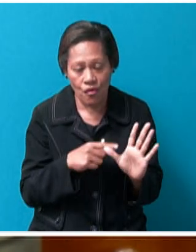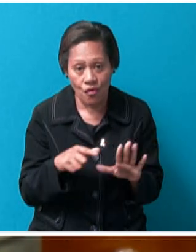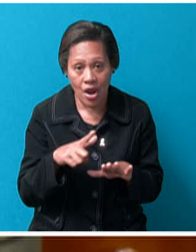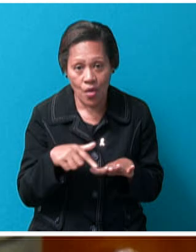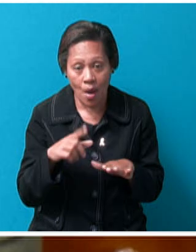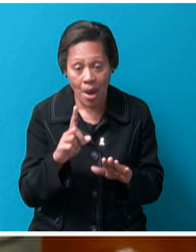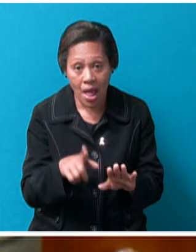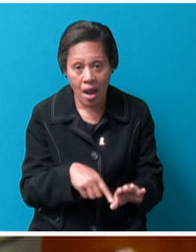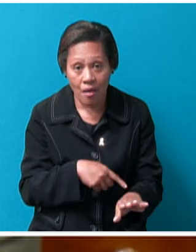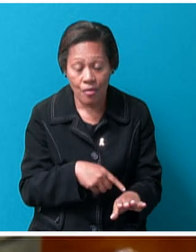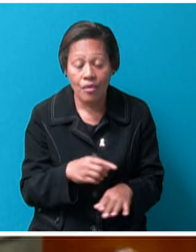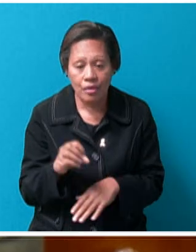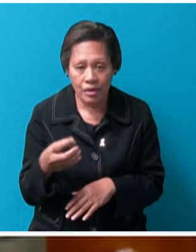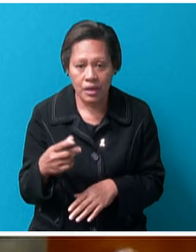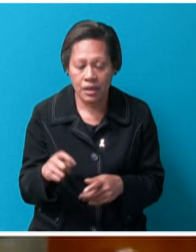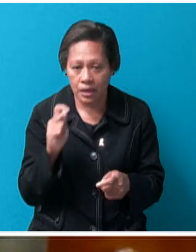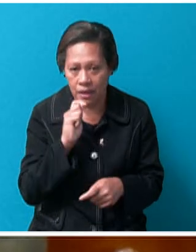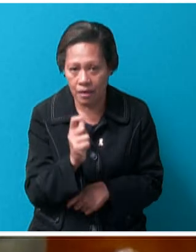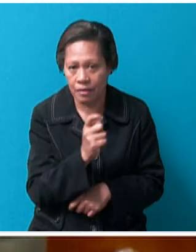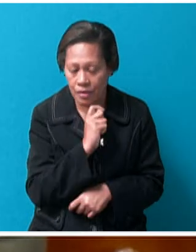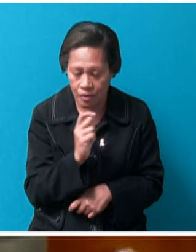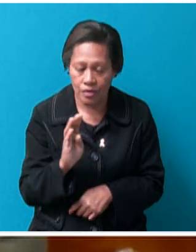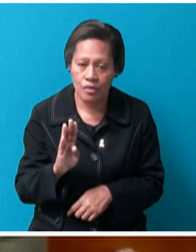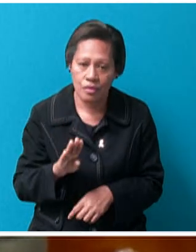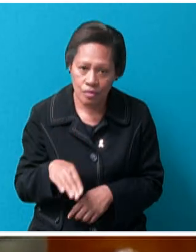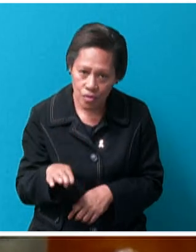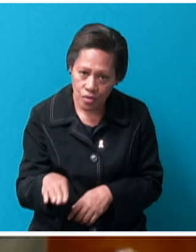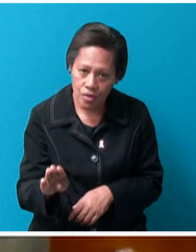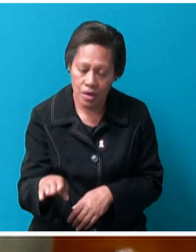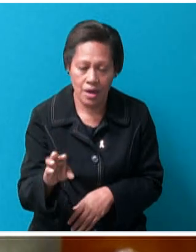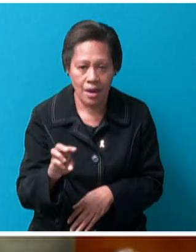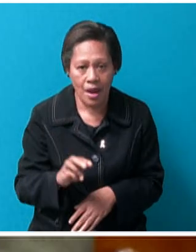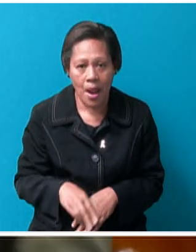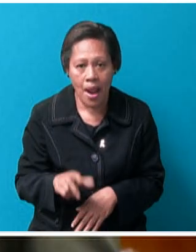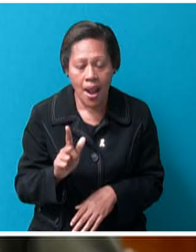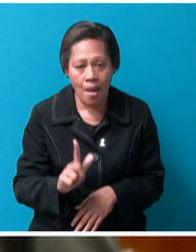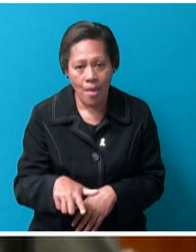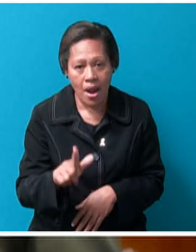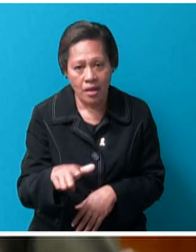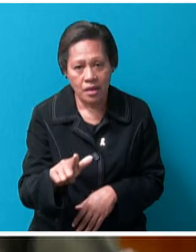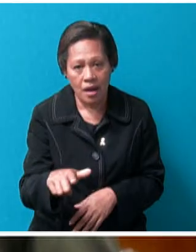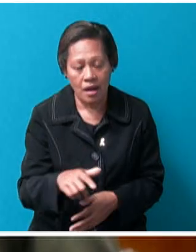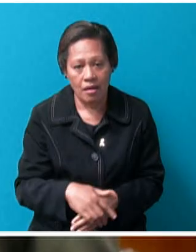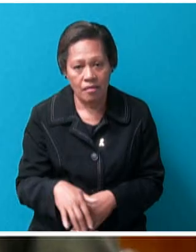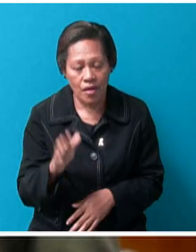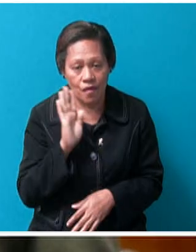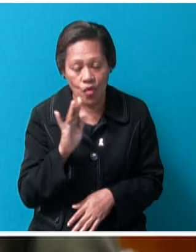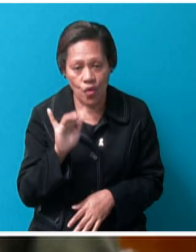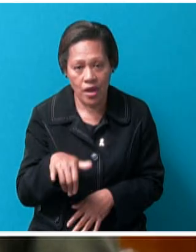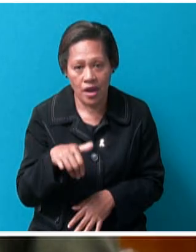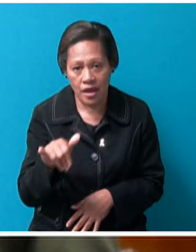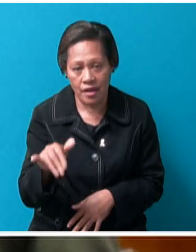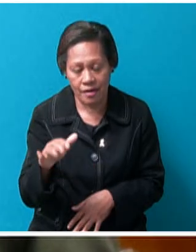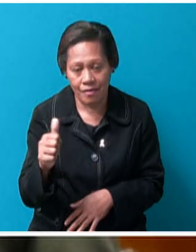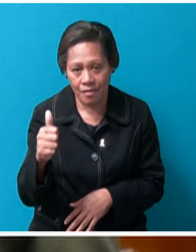Taviani. They are now working in Bua and Maduata before Yasawa and then back to New